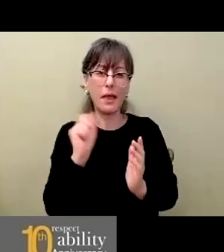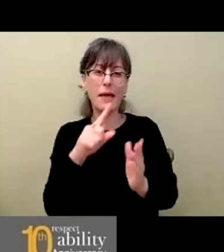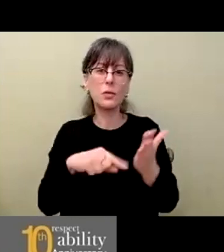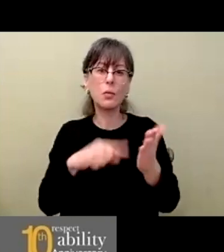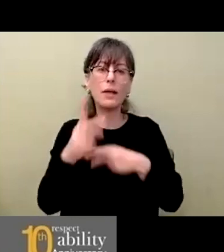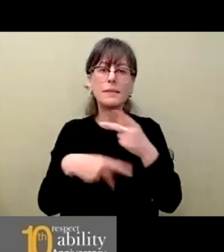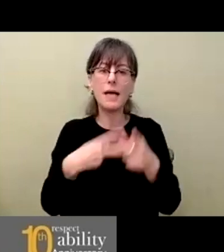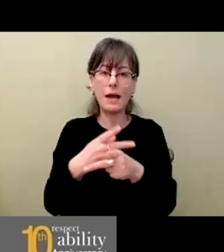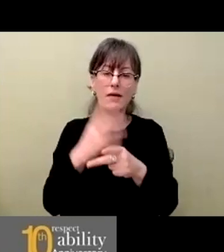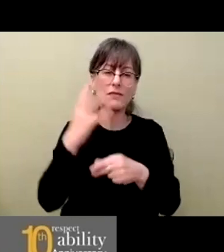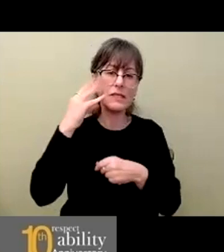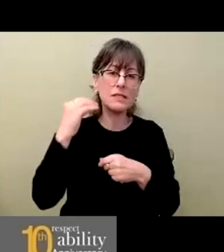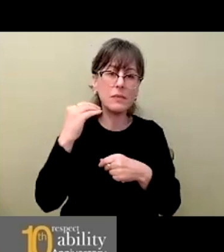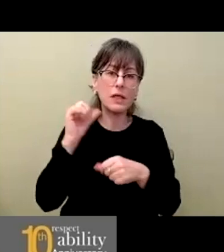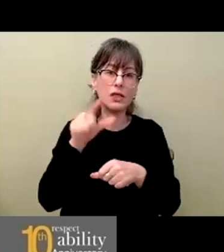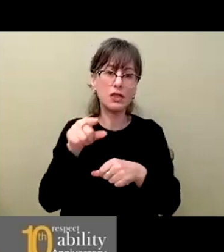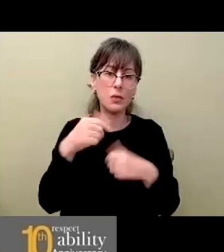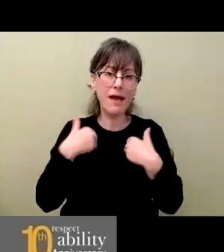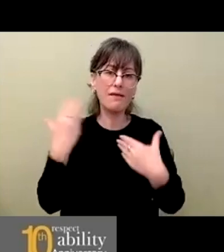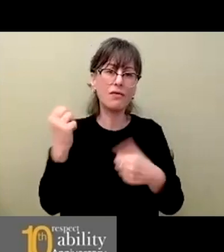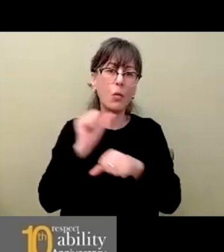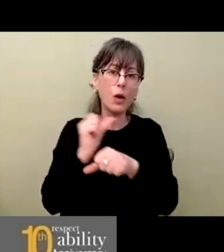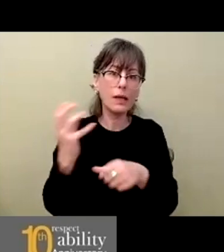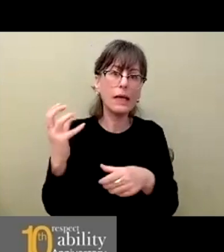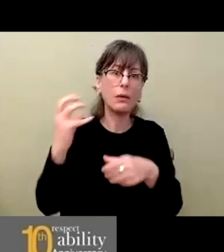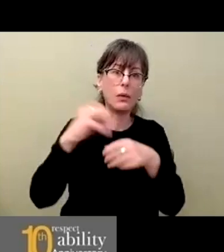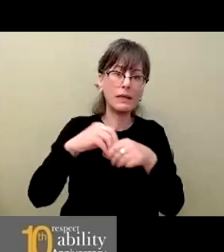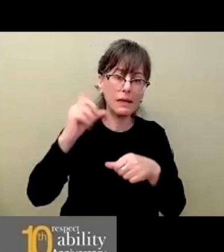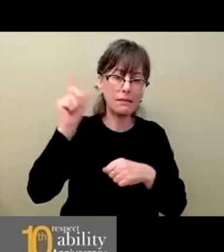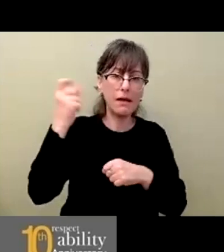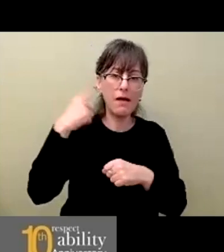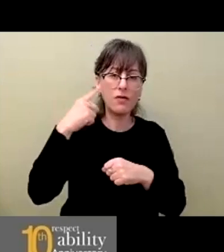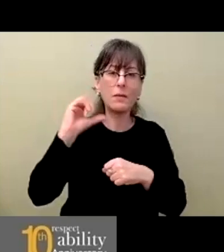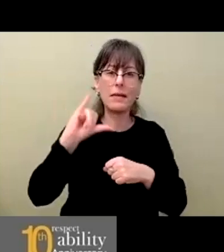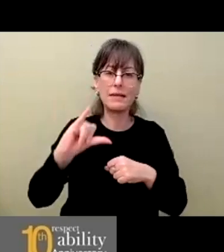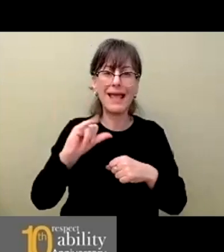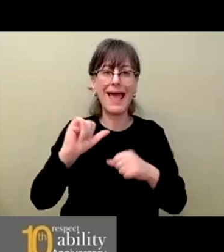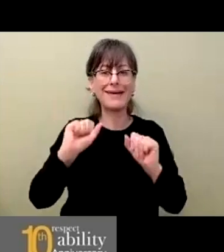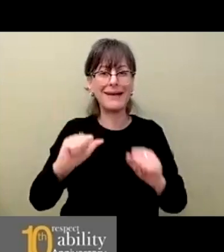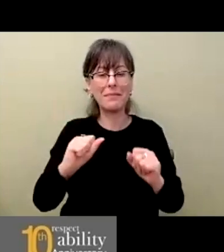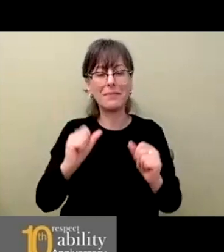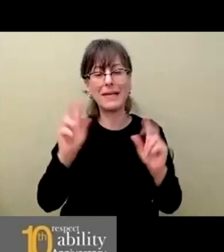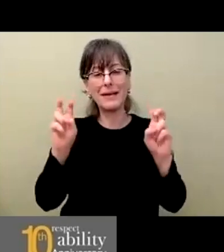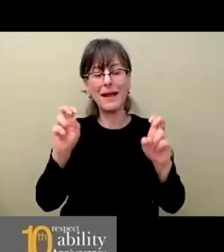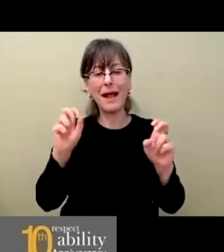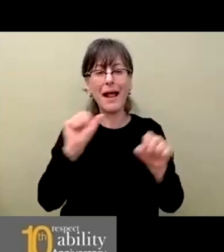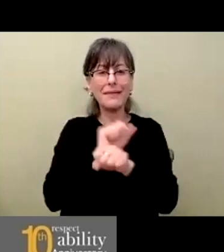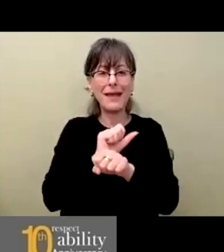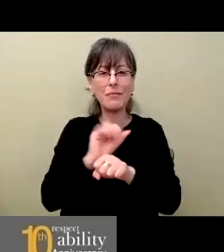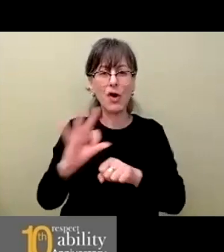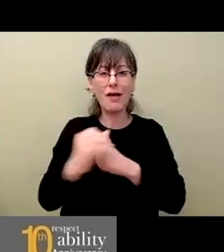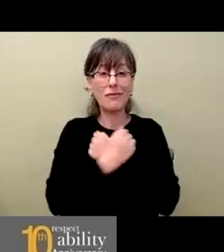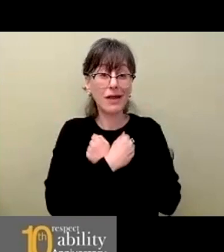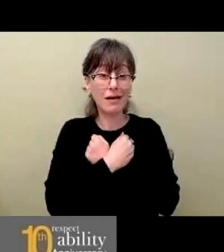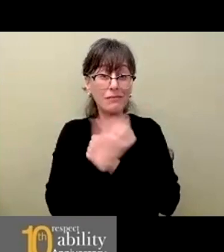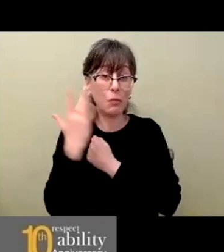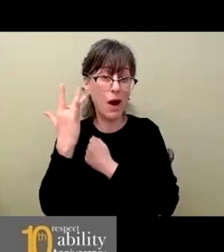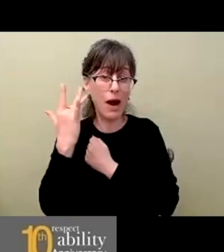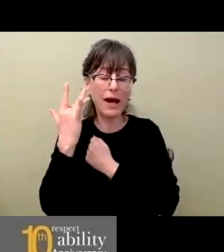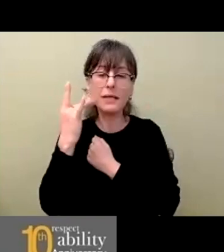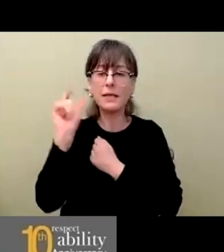you had working in government. And that too can be a little bit of a labor of love, because working in government